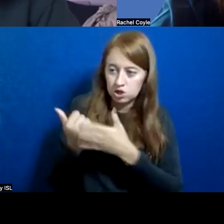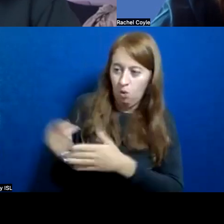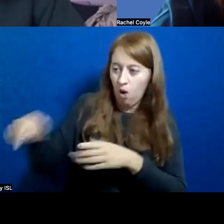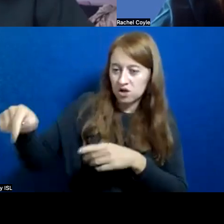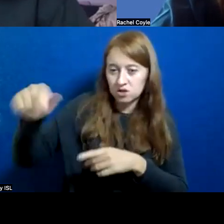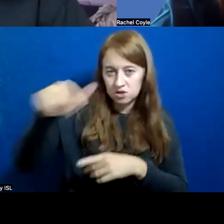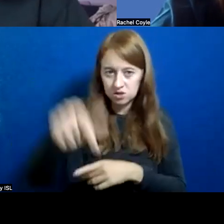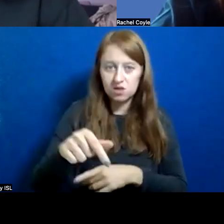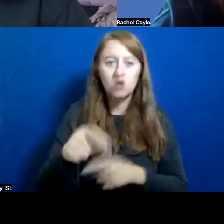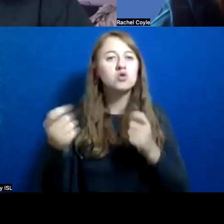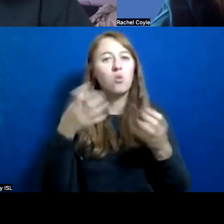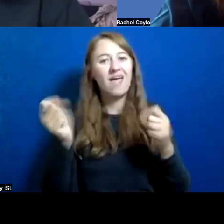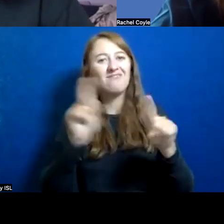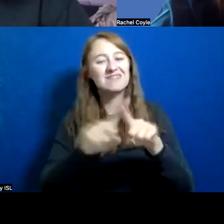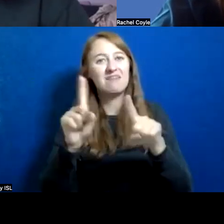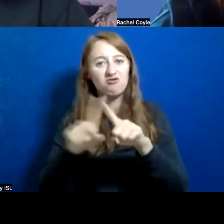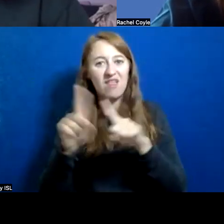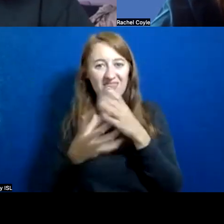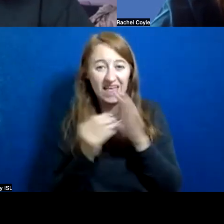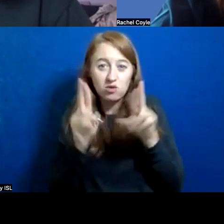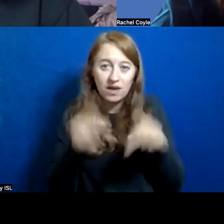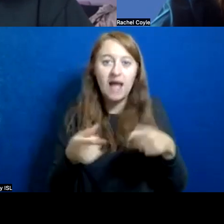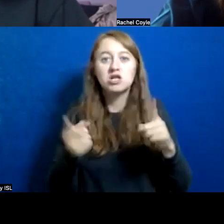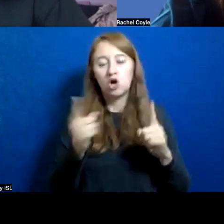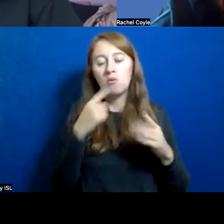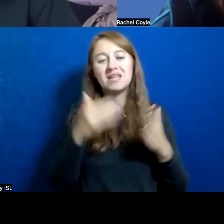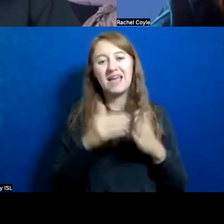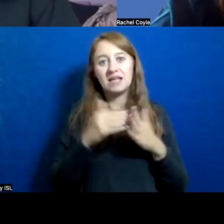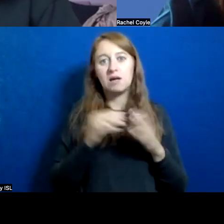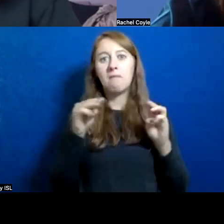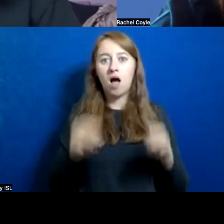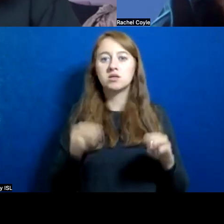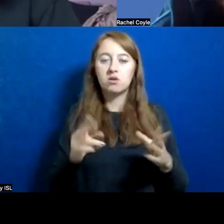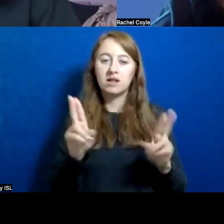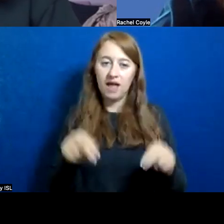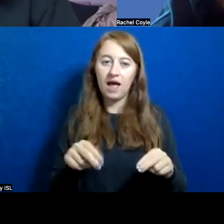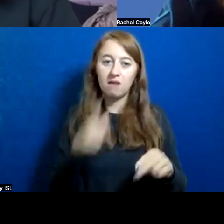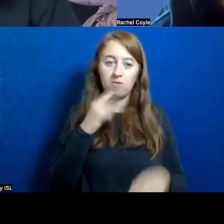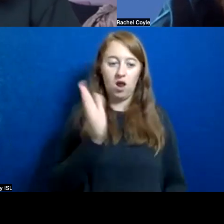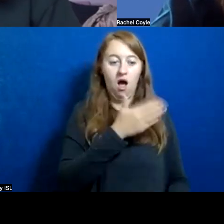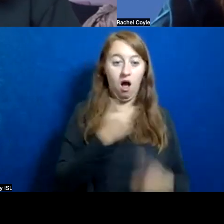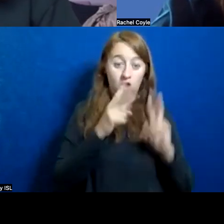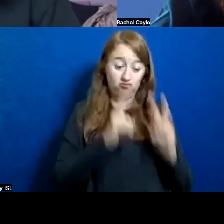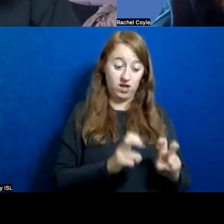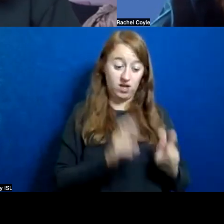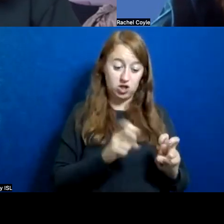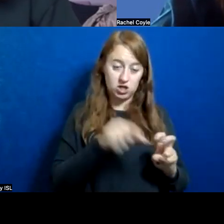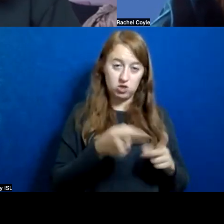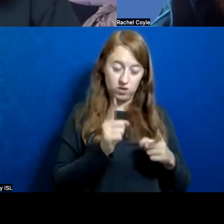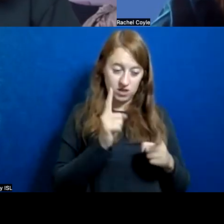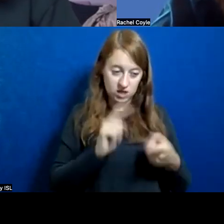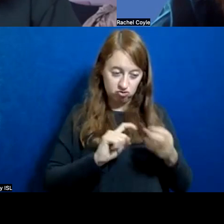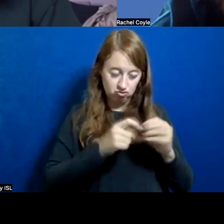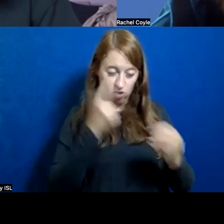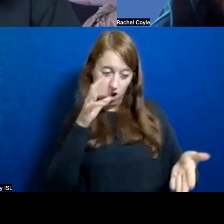multi-phased approach, but it's definitely possible. And unfortunately, in our study, we try to look at the EU country that would be front runner in